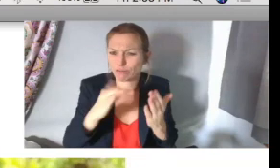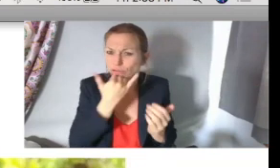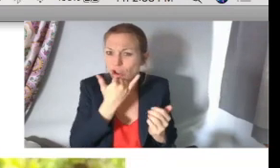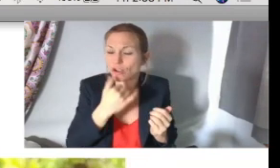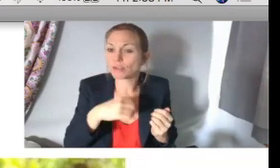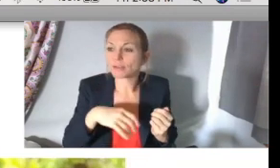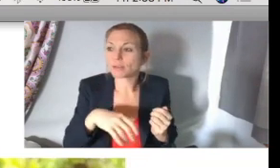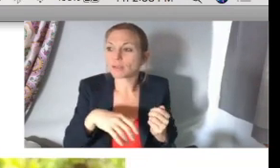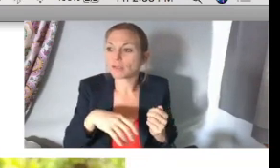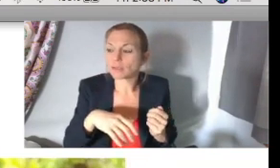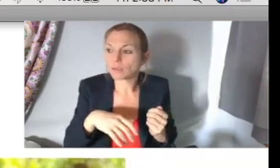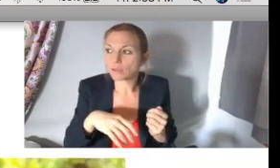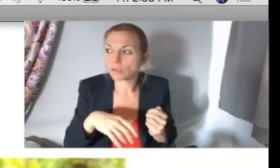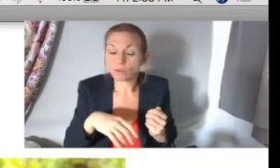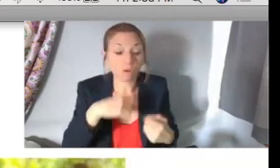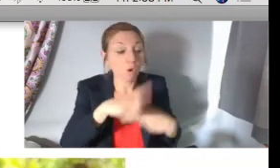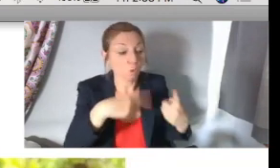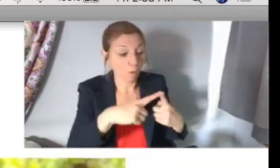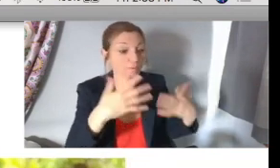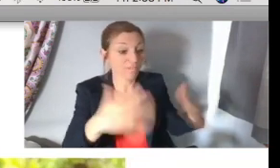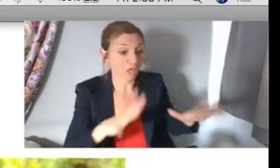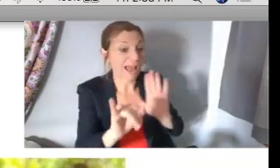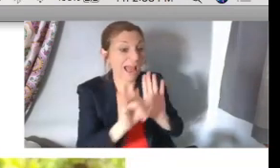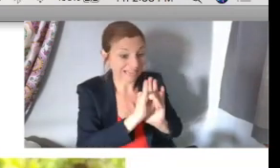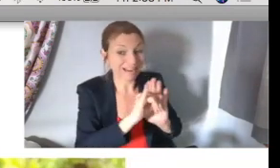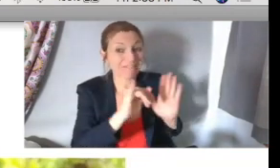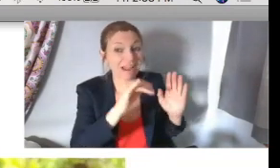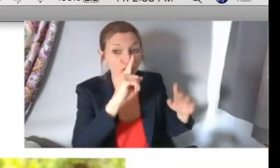after strategies are determined for a student on LVP,